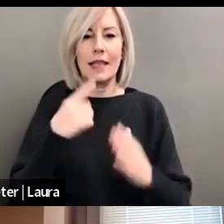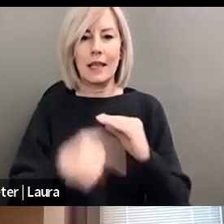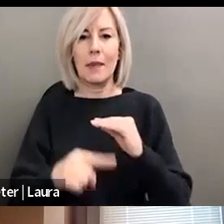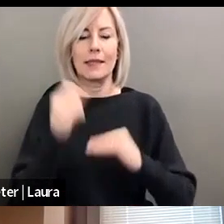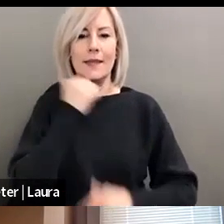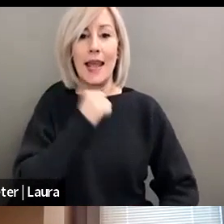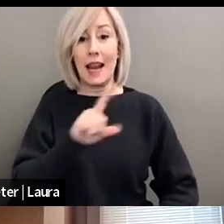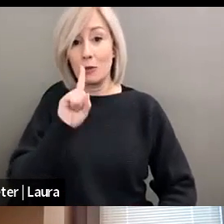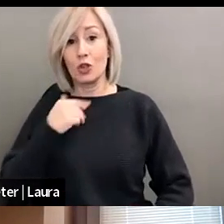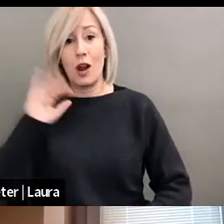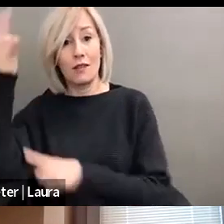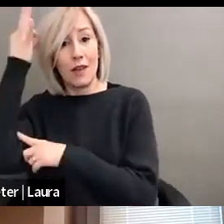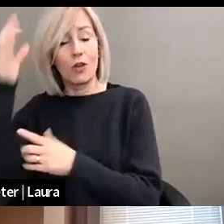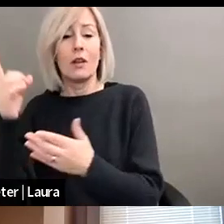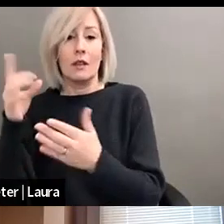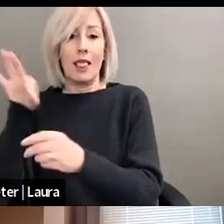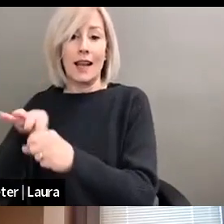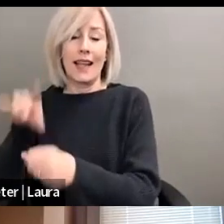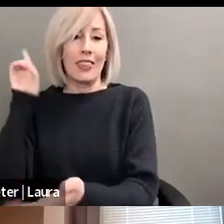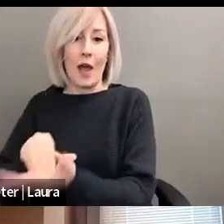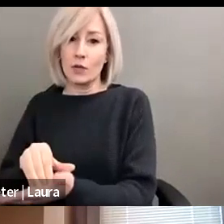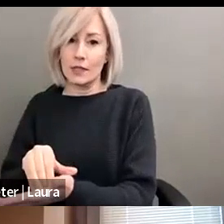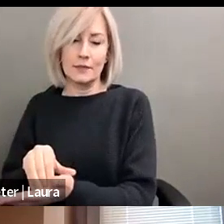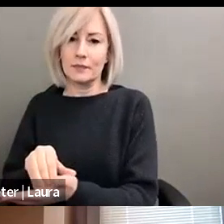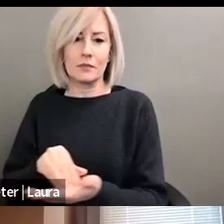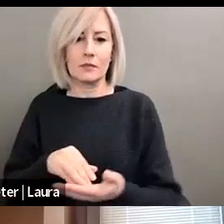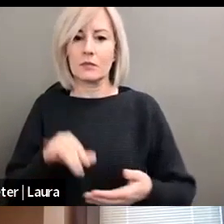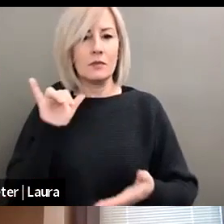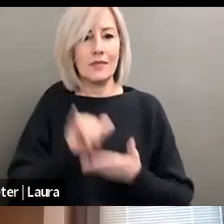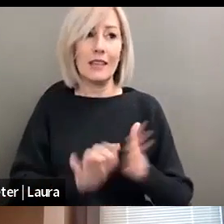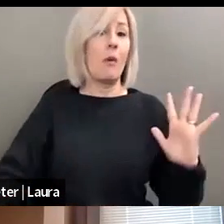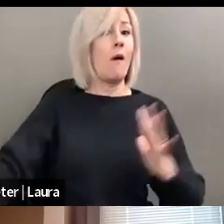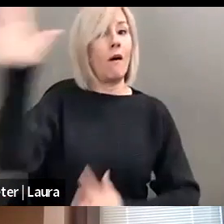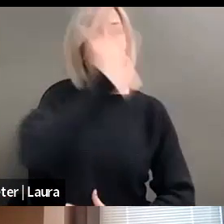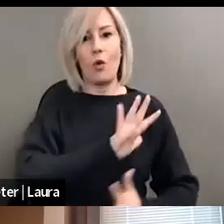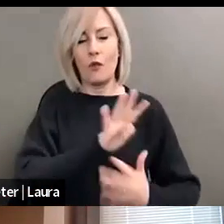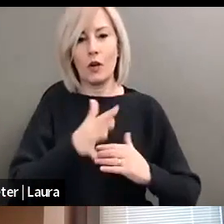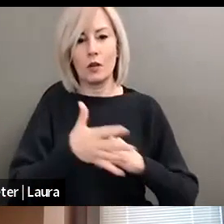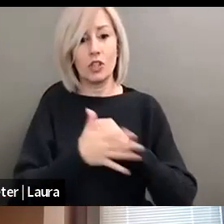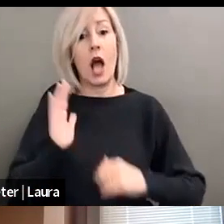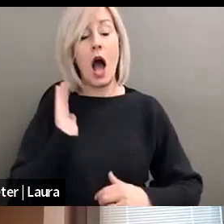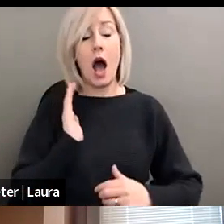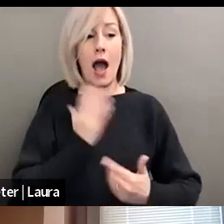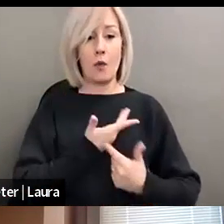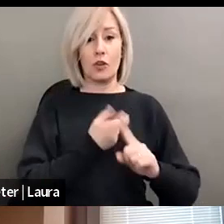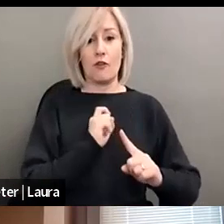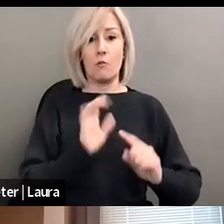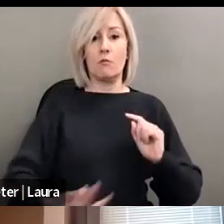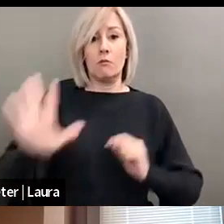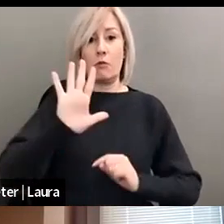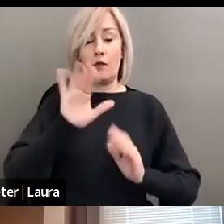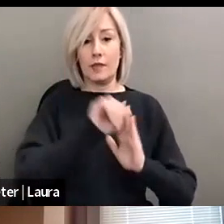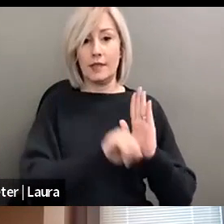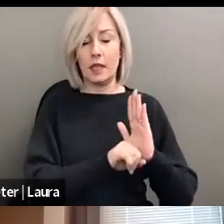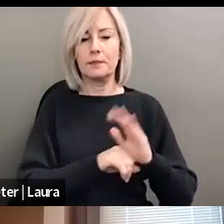federal electeds get thousands, and those are probably from all across the country. Ours are from all across the state. There have been